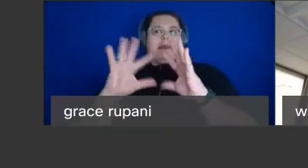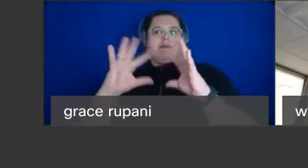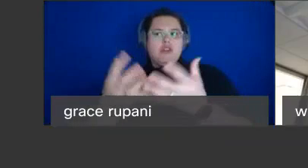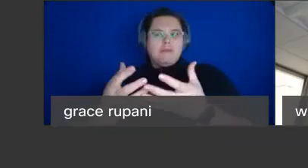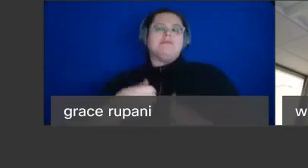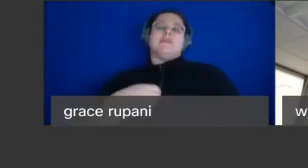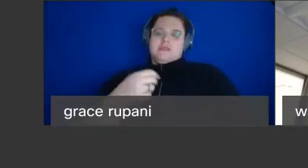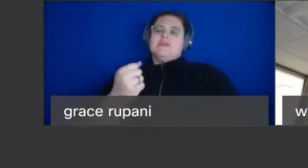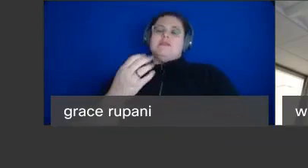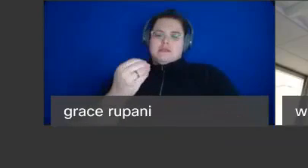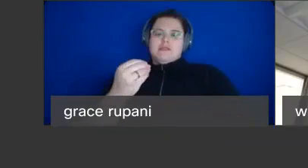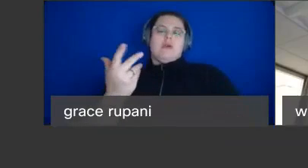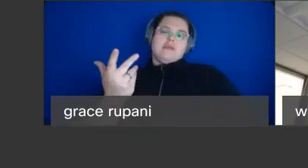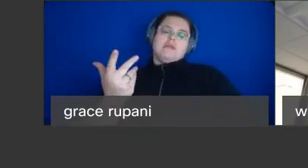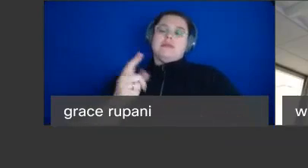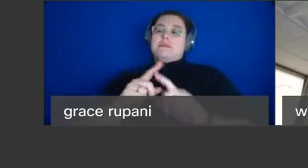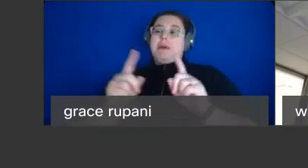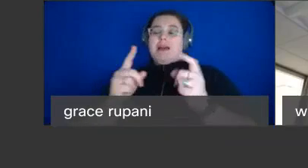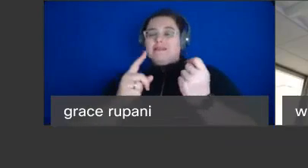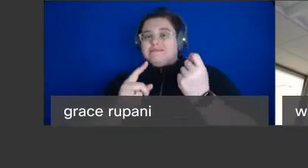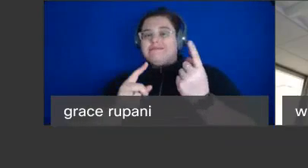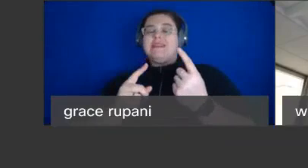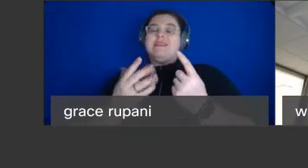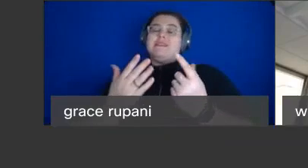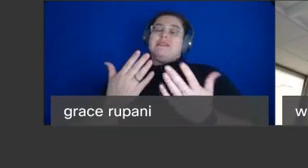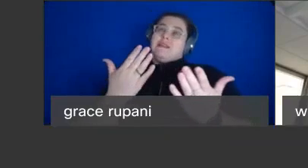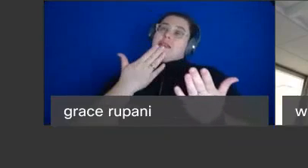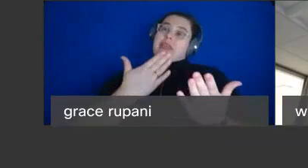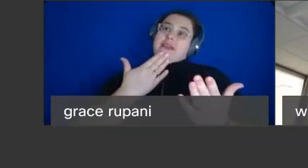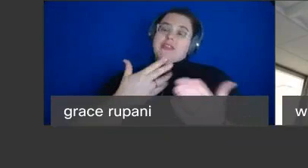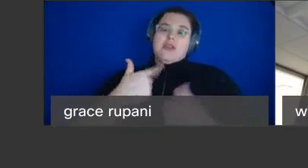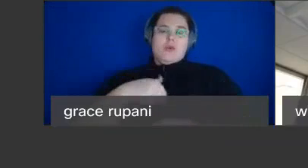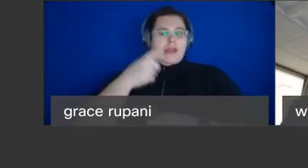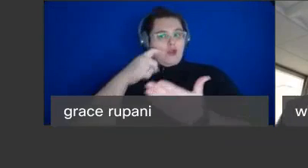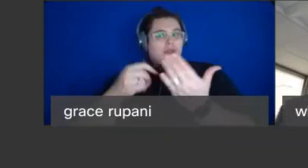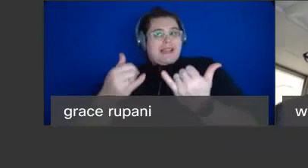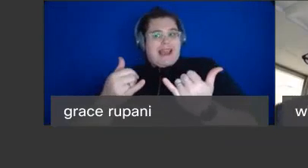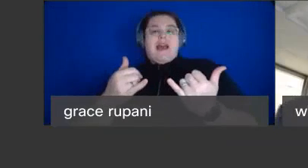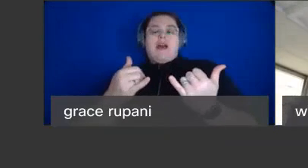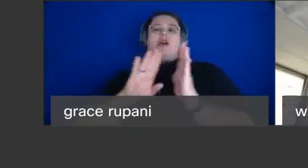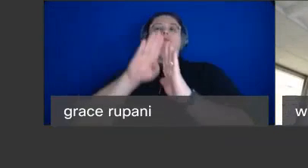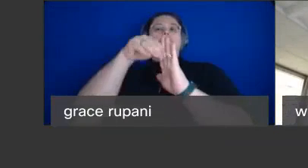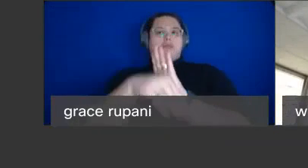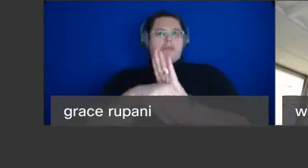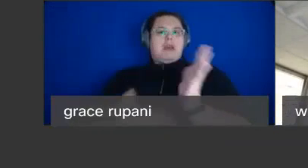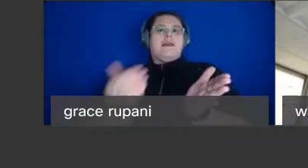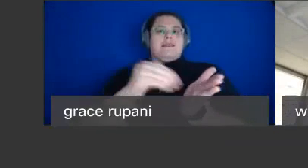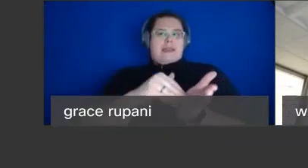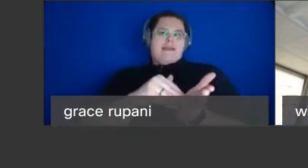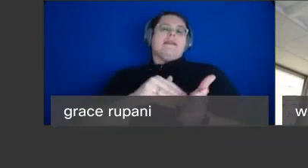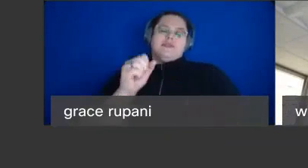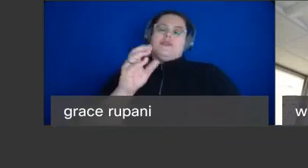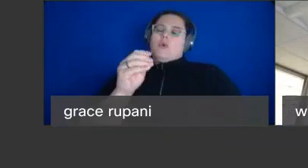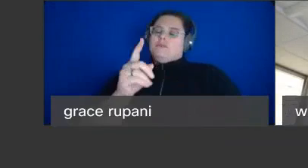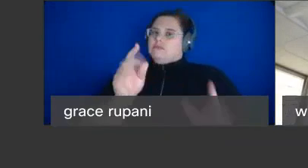their families. But thankfully, we have seen a significant drop, and we hope that it